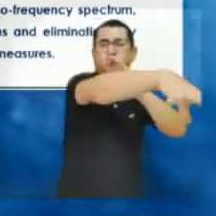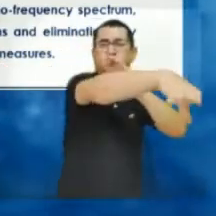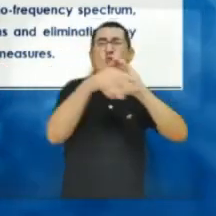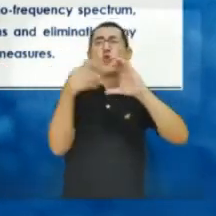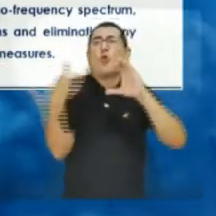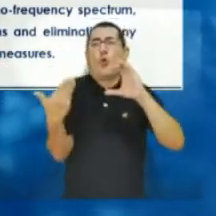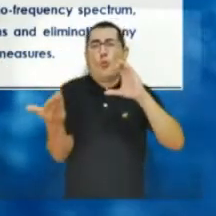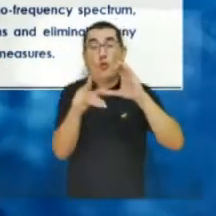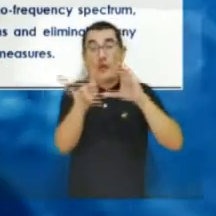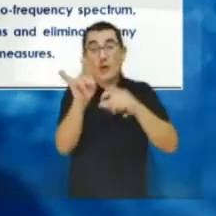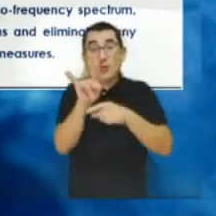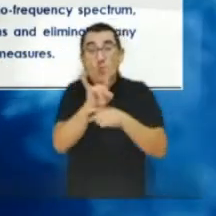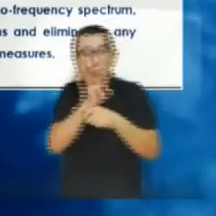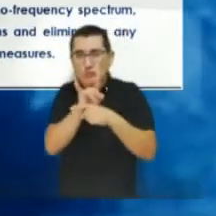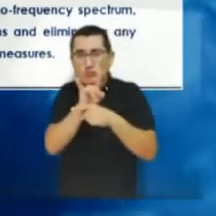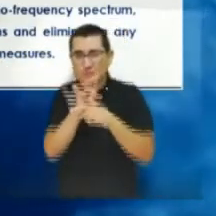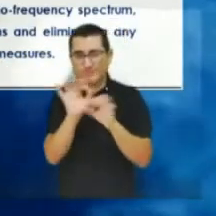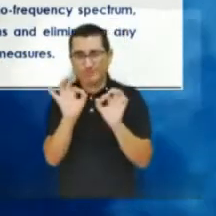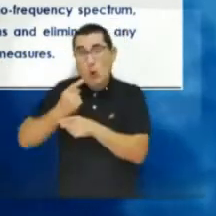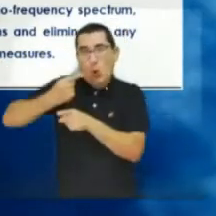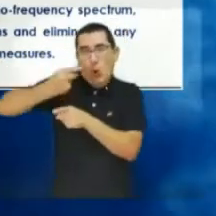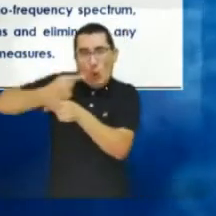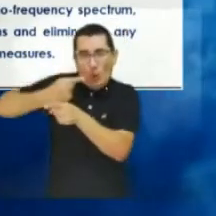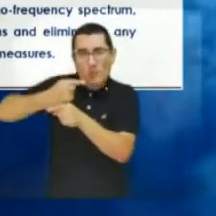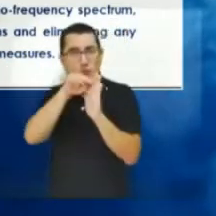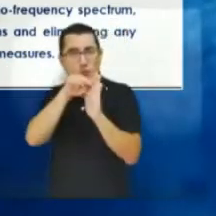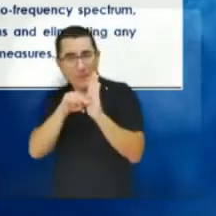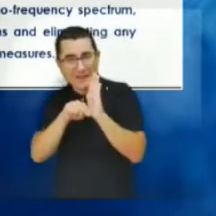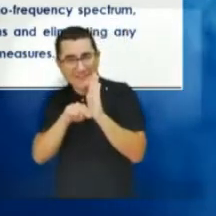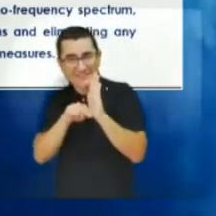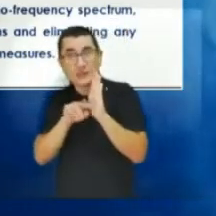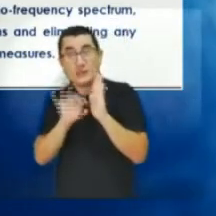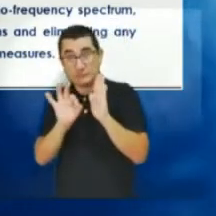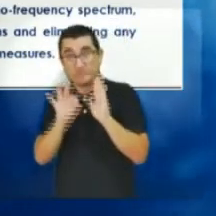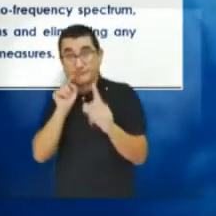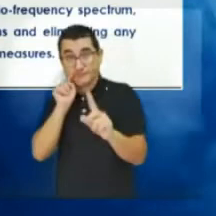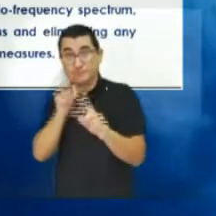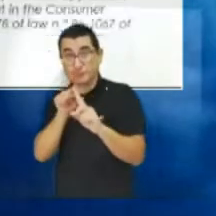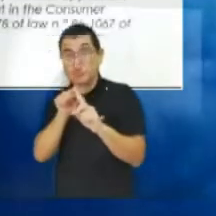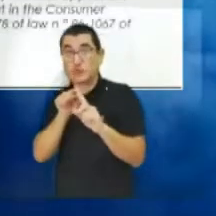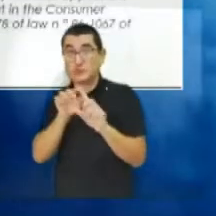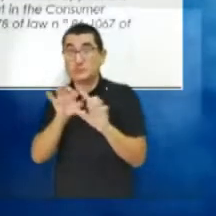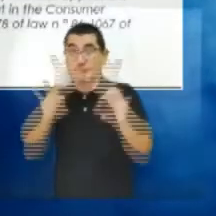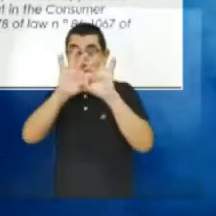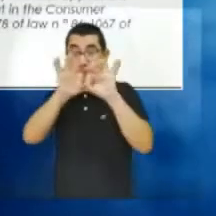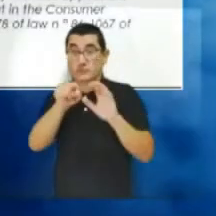also handling and eliminating any interference that might occur.